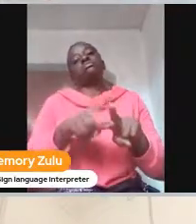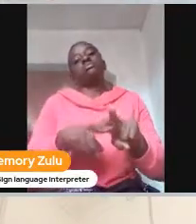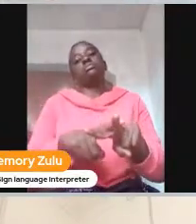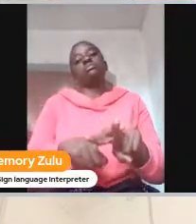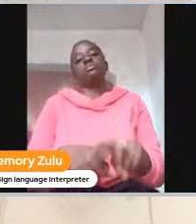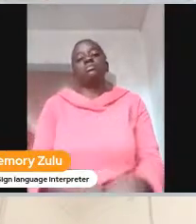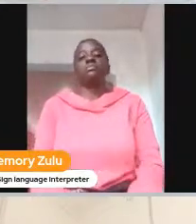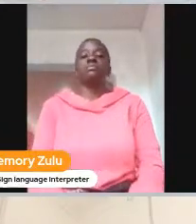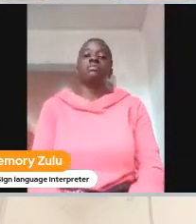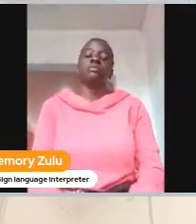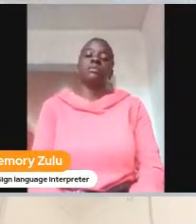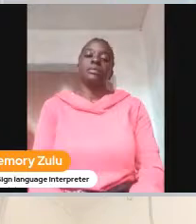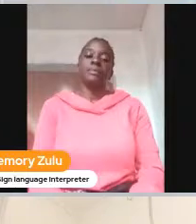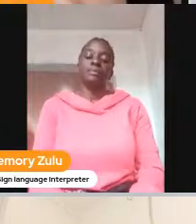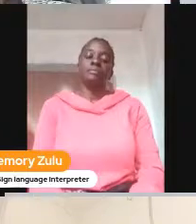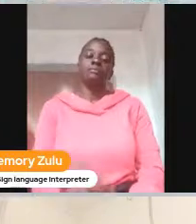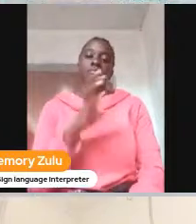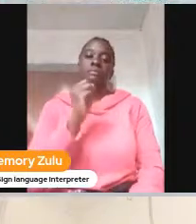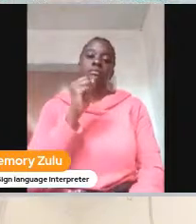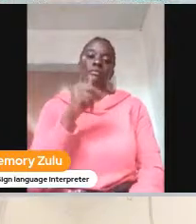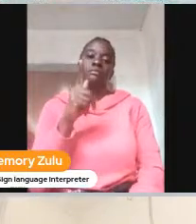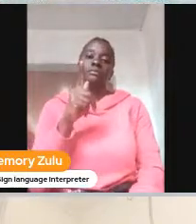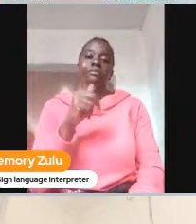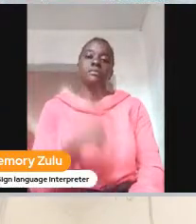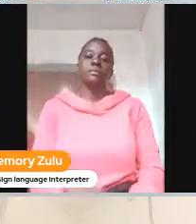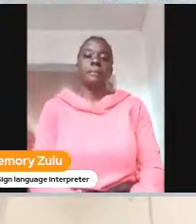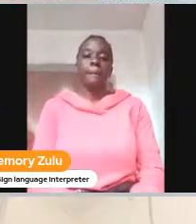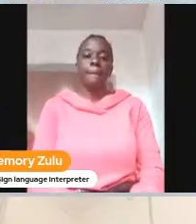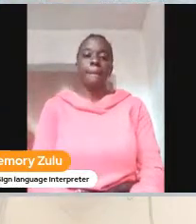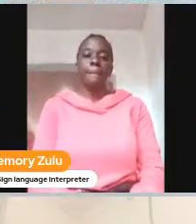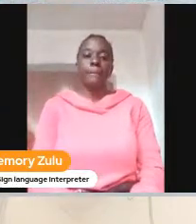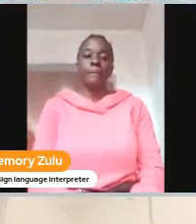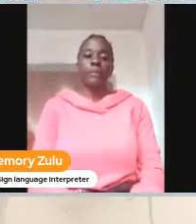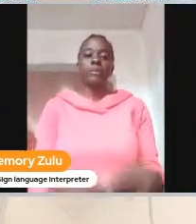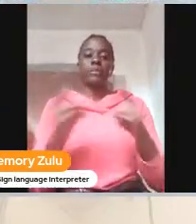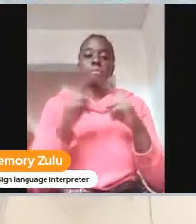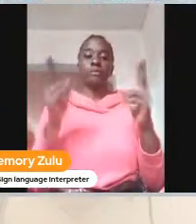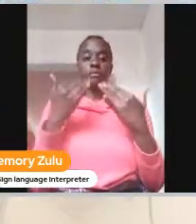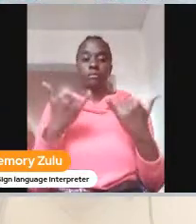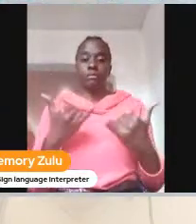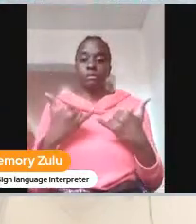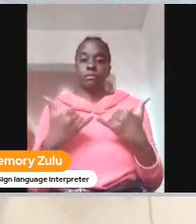Oh, okay, great. I see. So now that we've talked about we've